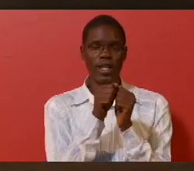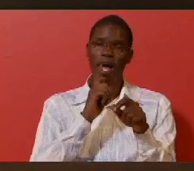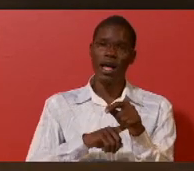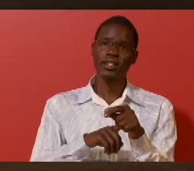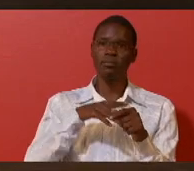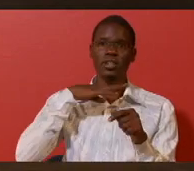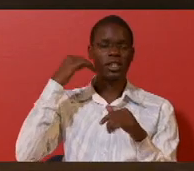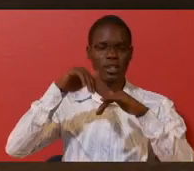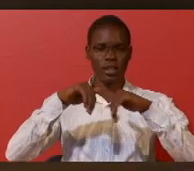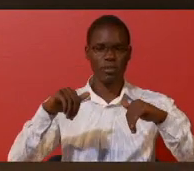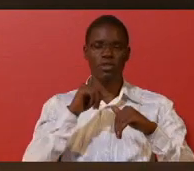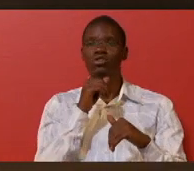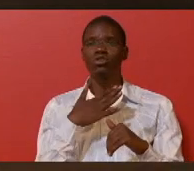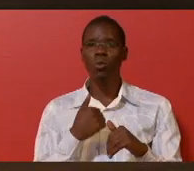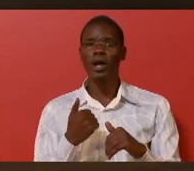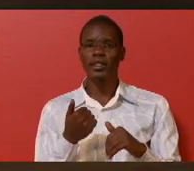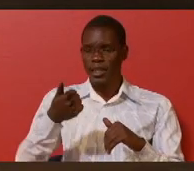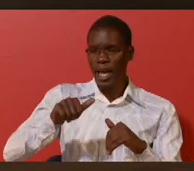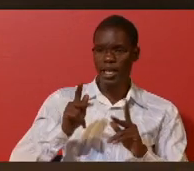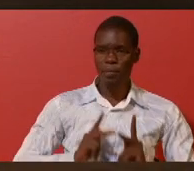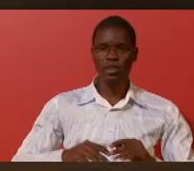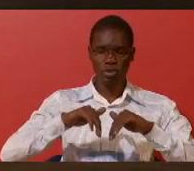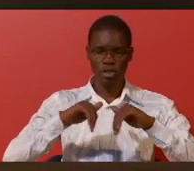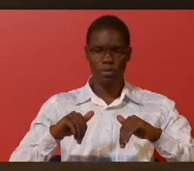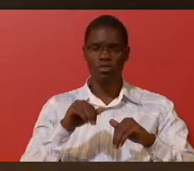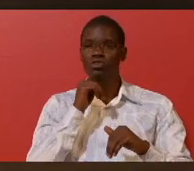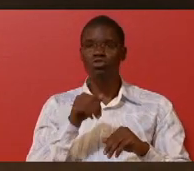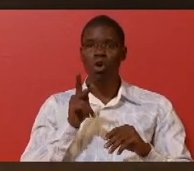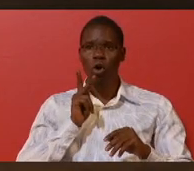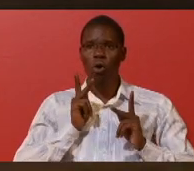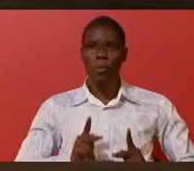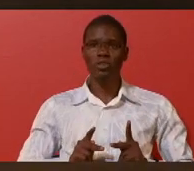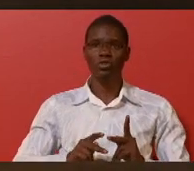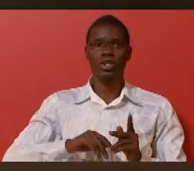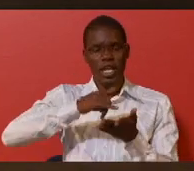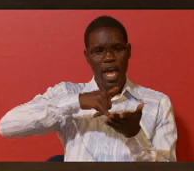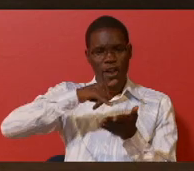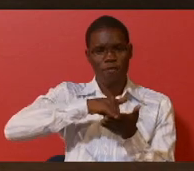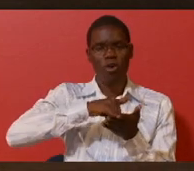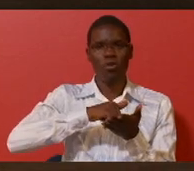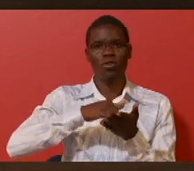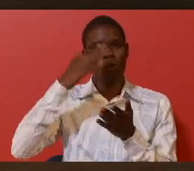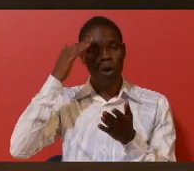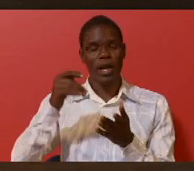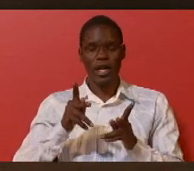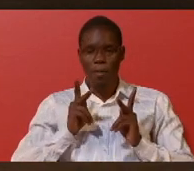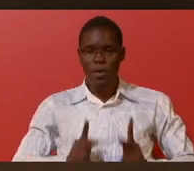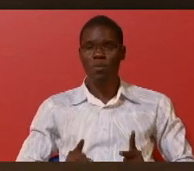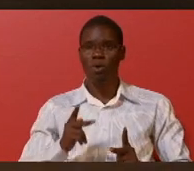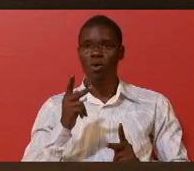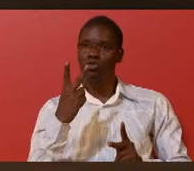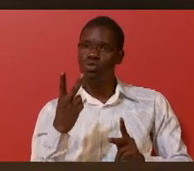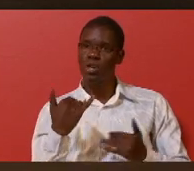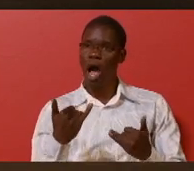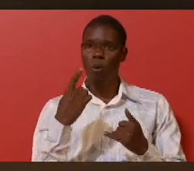part. He doesn't want anyone to separate it. No one should get involved in this union because these two are now one, and that is